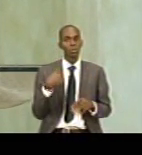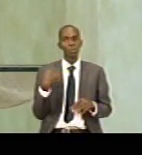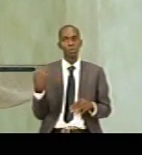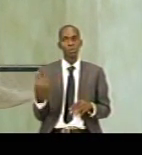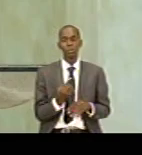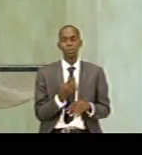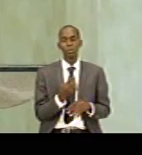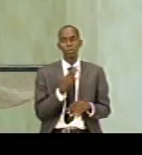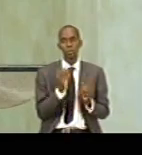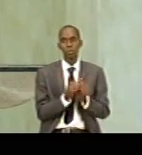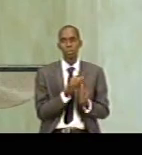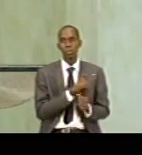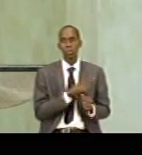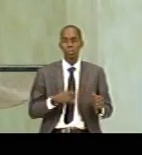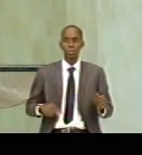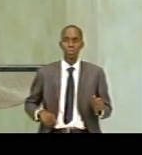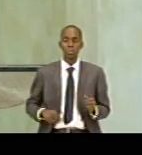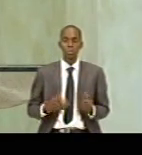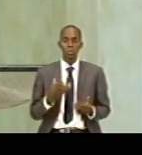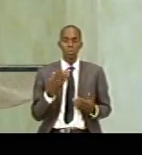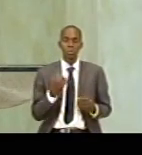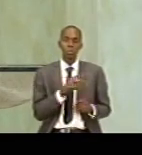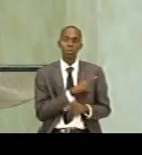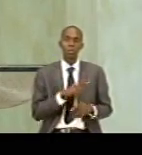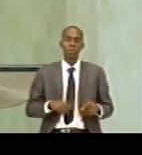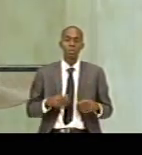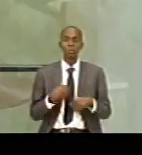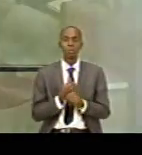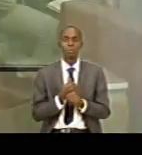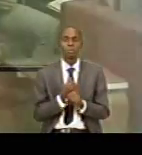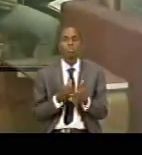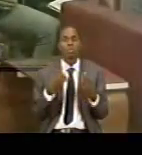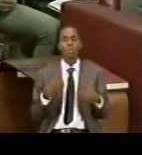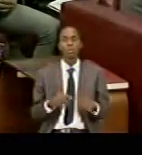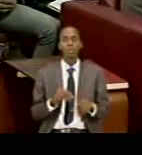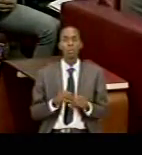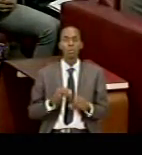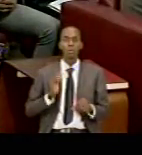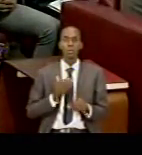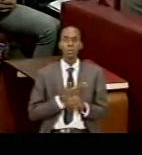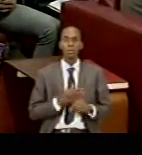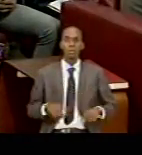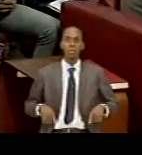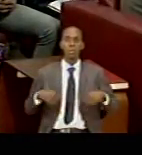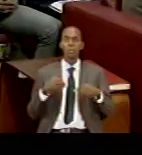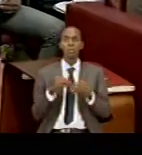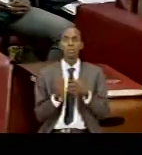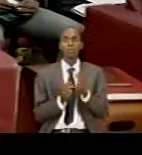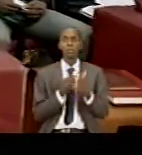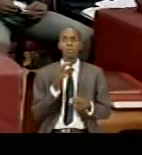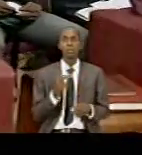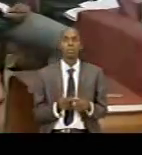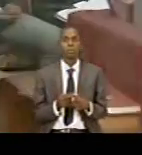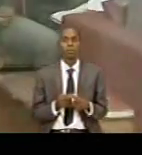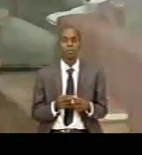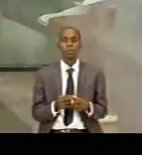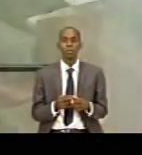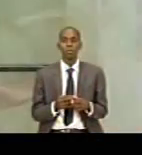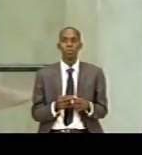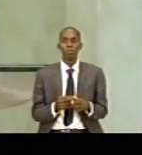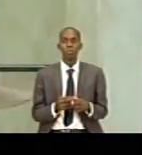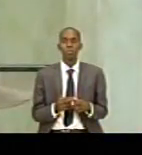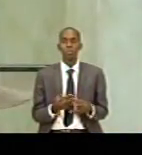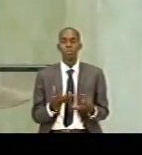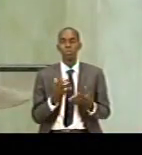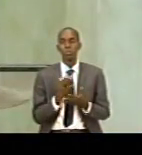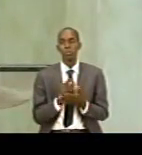And the Lord will make it to happen in our lives in Jesus' name. We want a fast reader to please